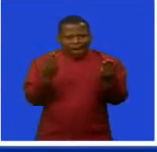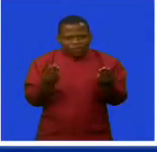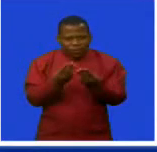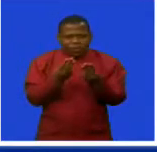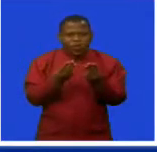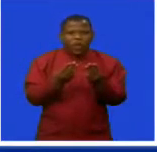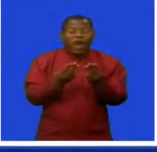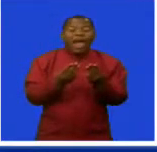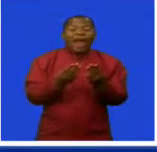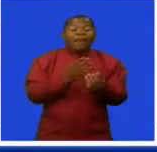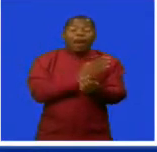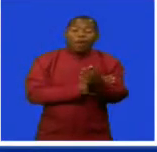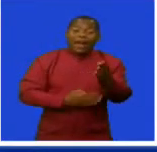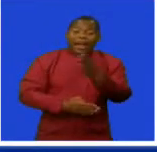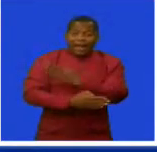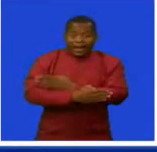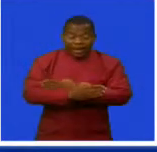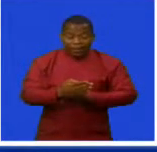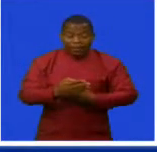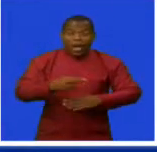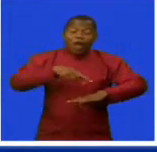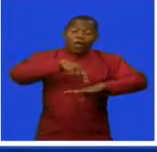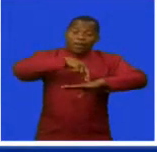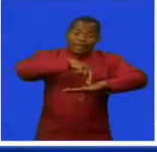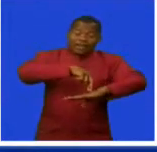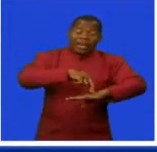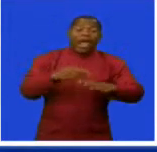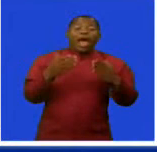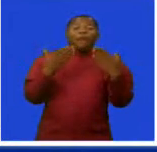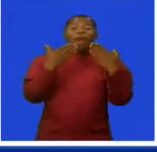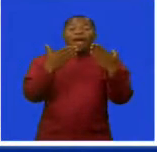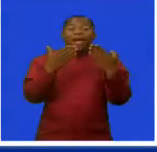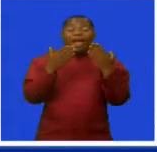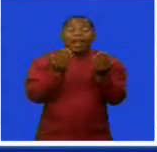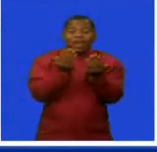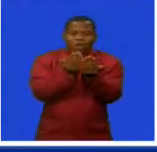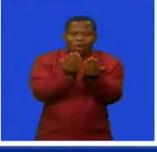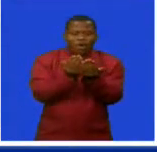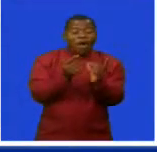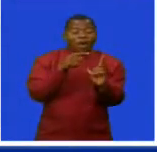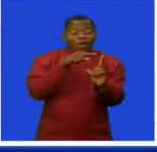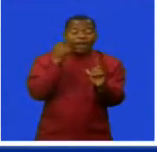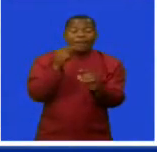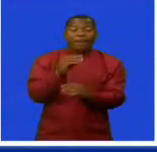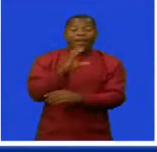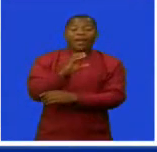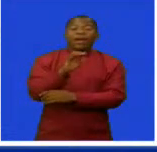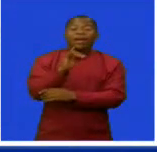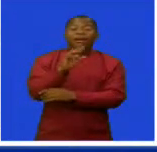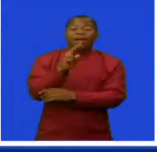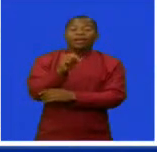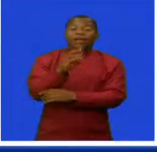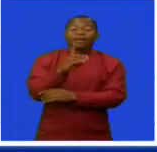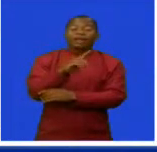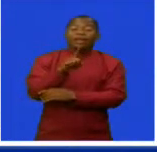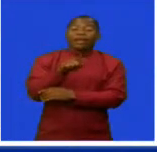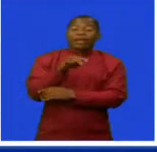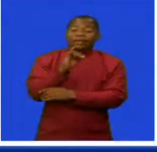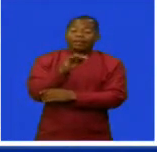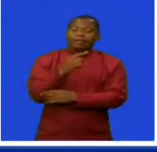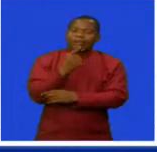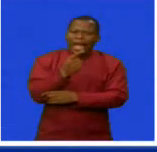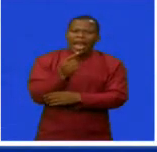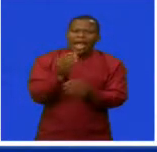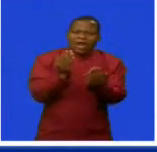Lubongelele tikolwa Wilfred Qinzi utsite tikolwa tebantfwana labakhubatekile tiyaludzinga lusito lwetinkampani